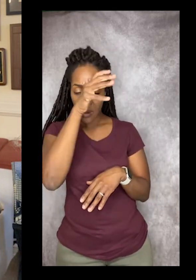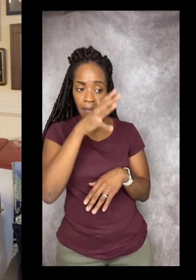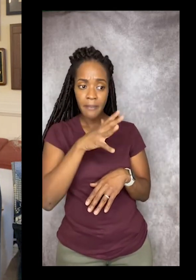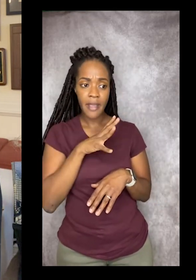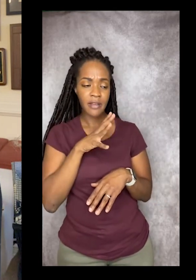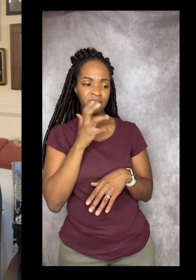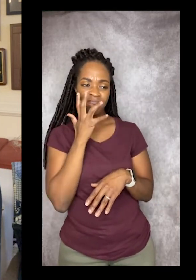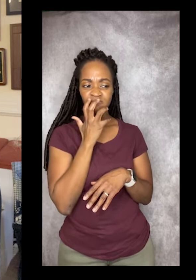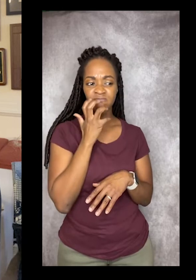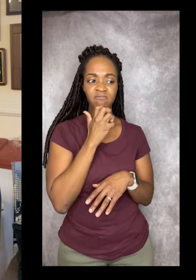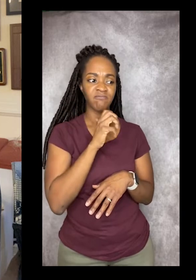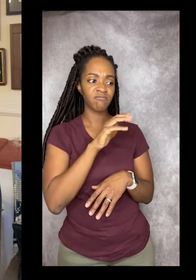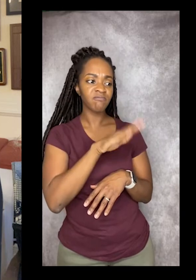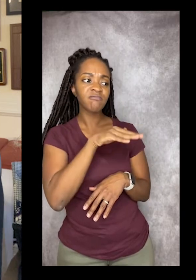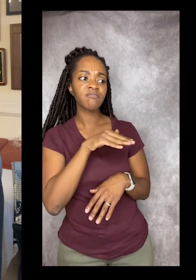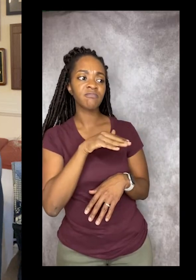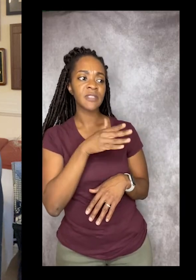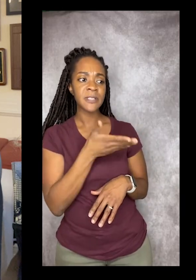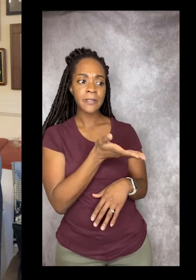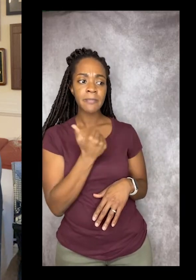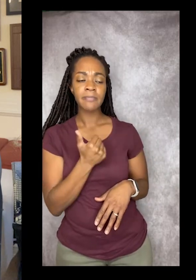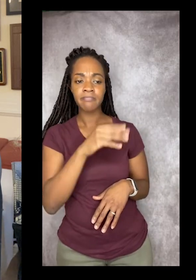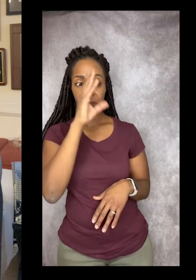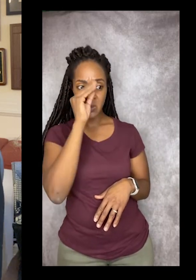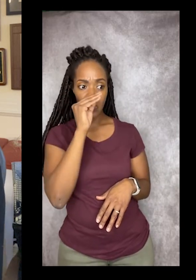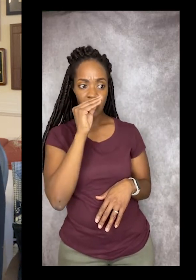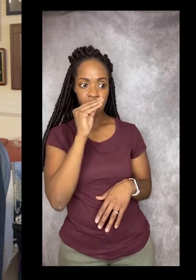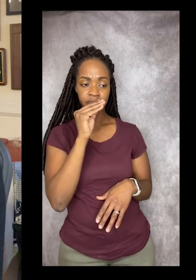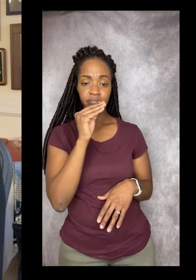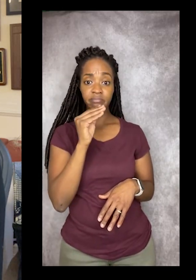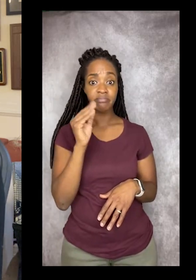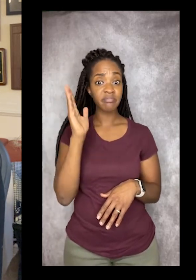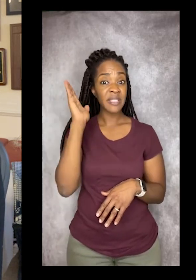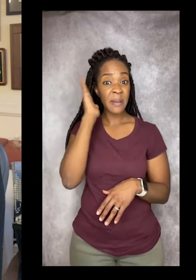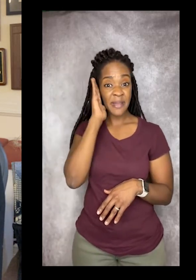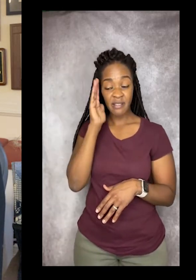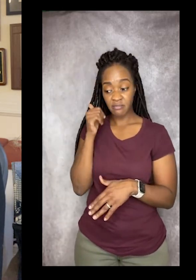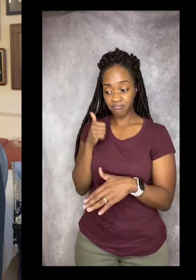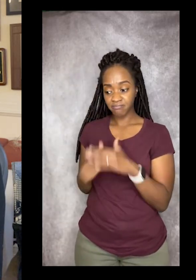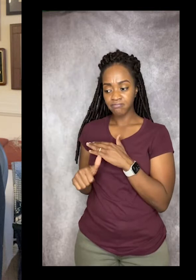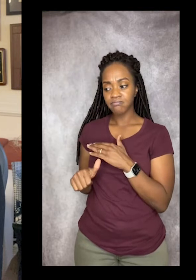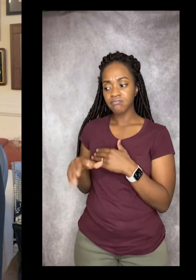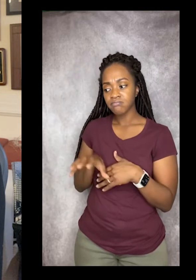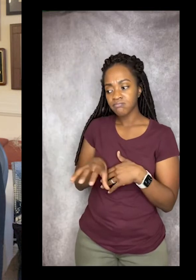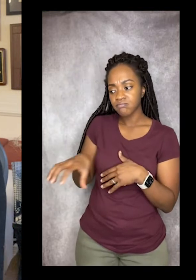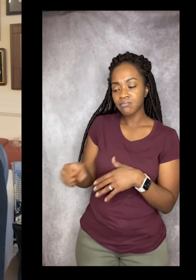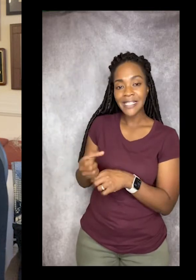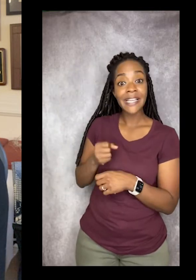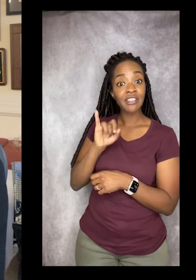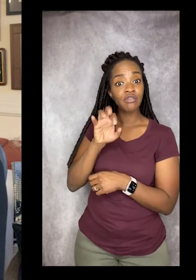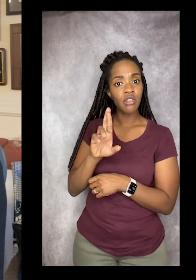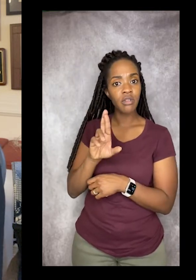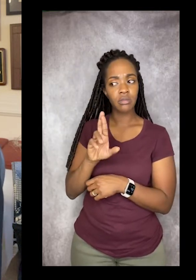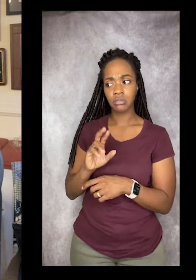a disgruntled fashion. Come over here, boy. Reach under there and get that jar. Where? What's in